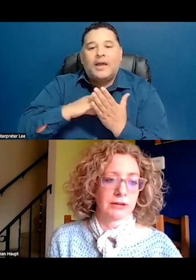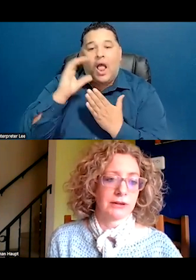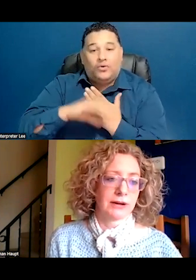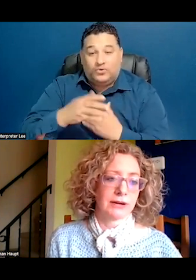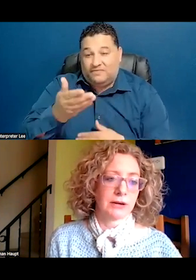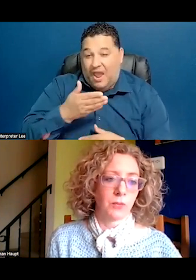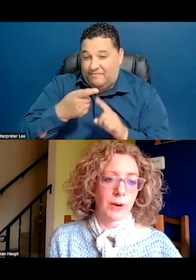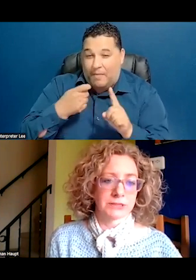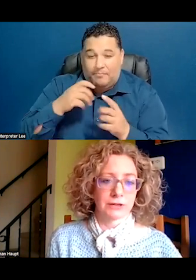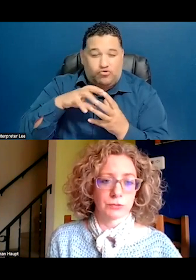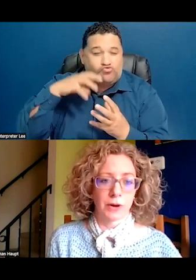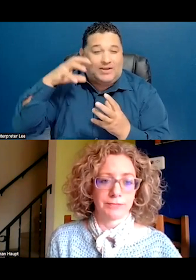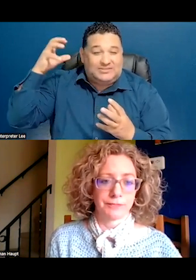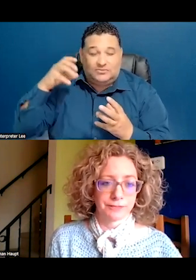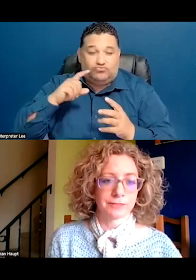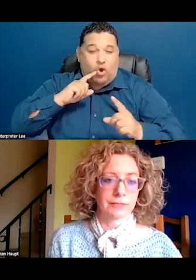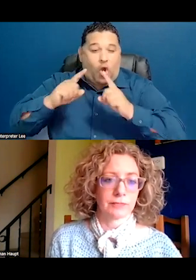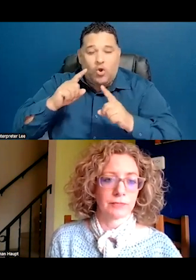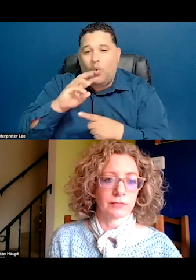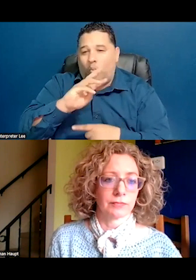Talk website as well.